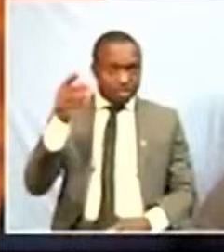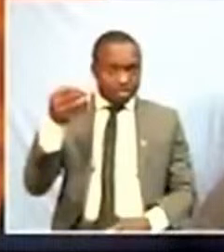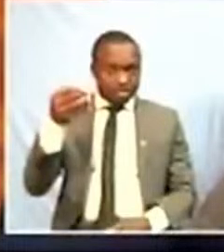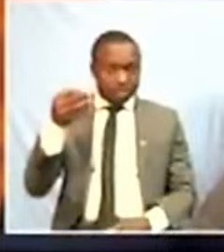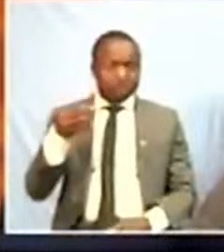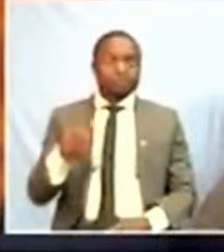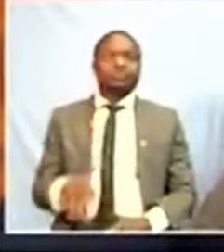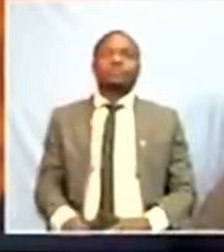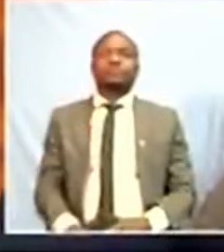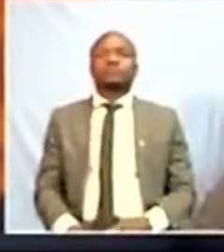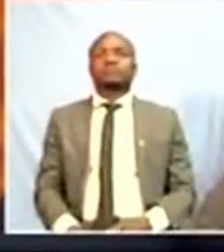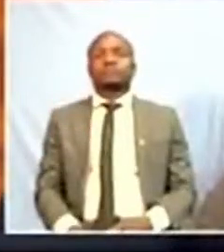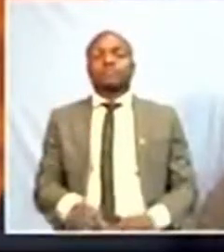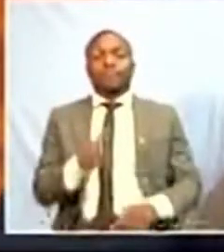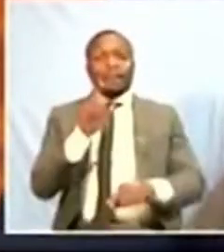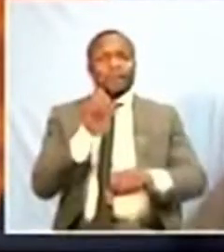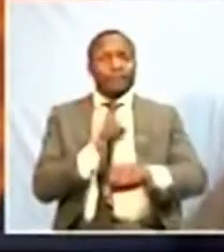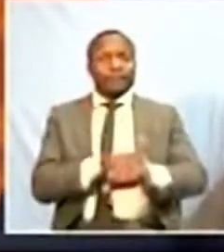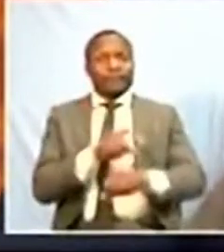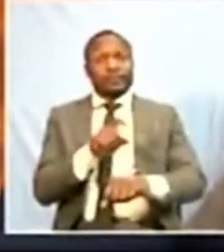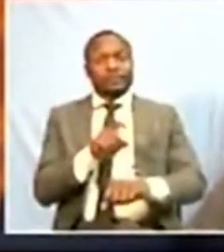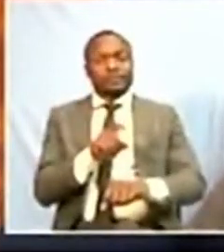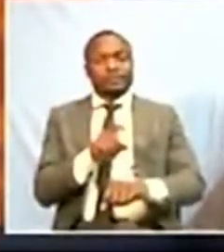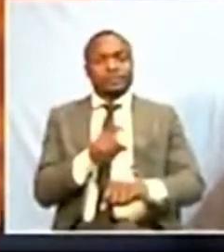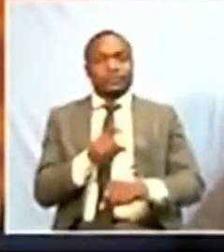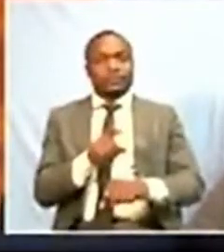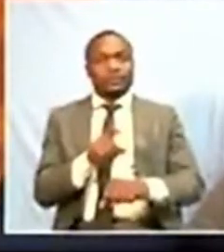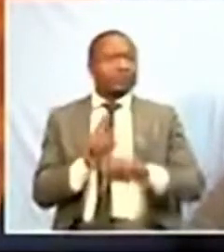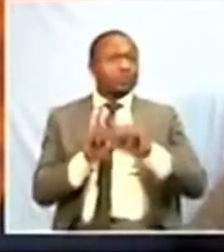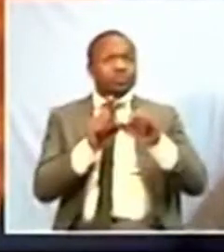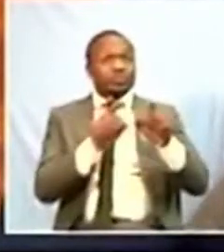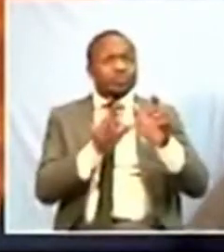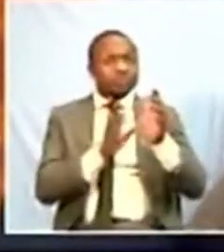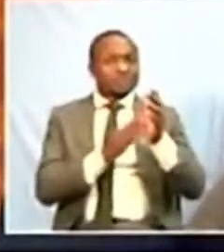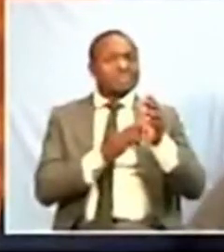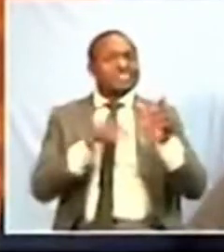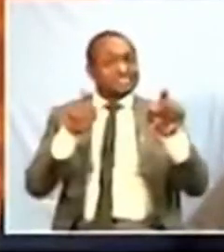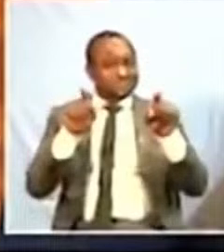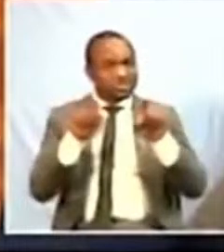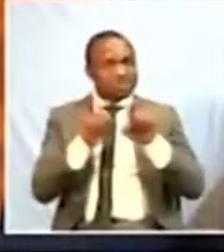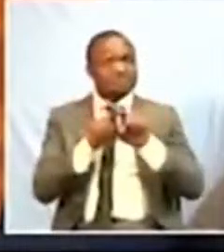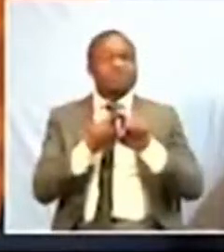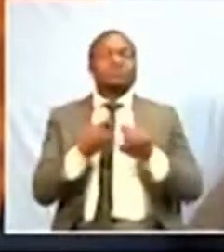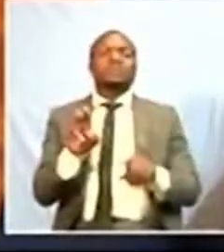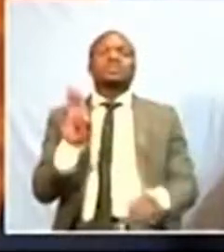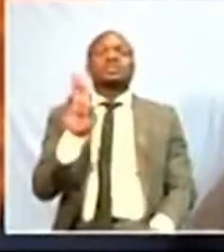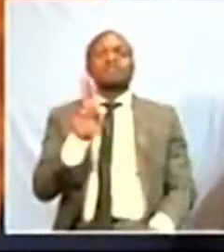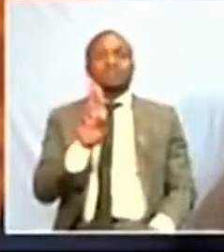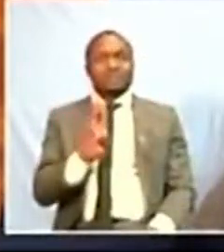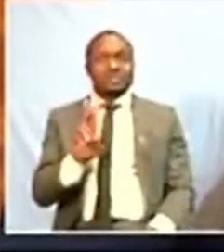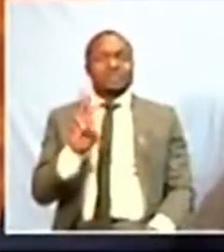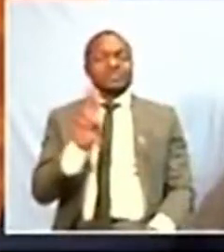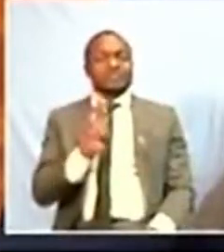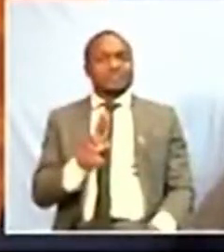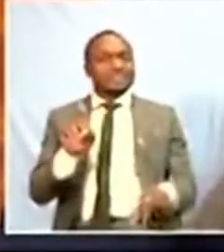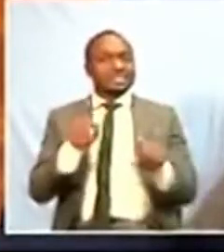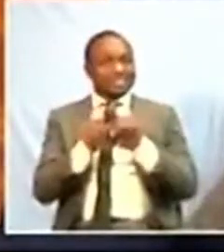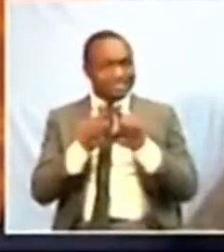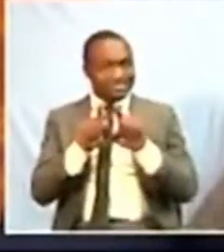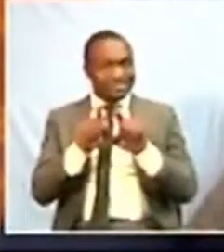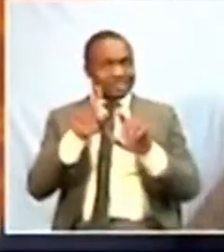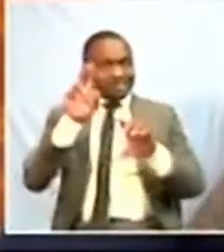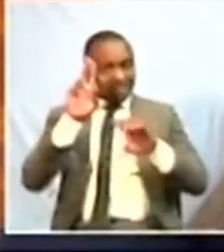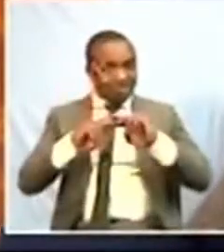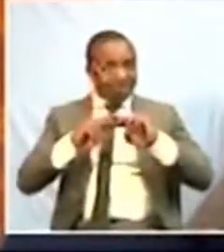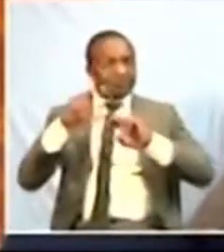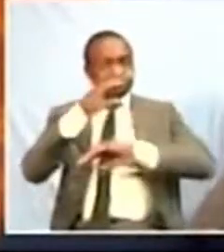Even when we were still at school, that's the material we sat on from grade 8 up to 12. We left those chairs. So it motivated us